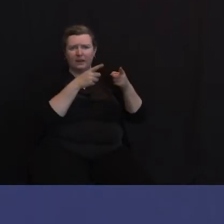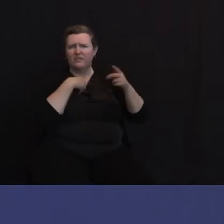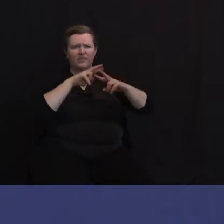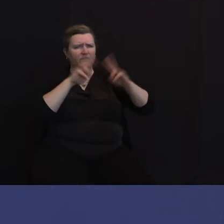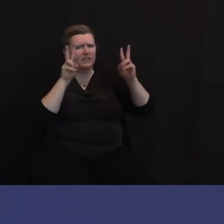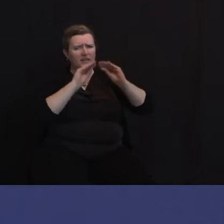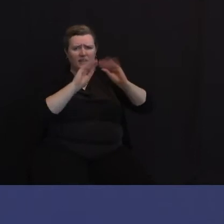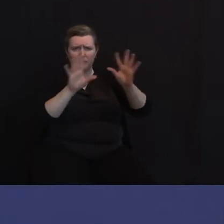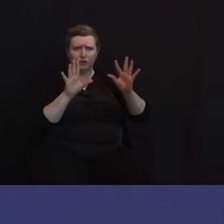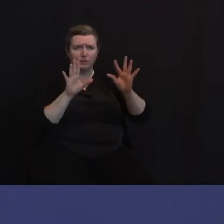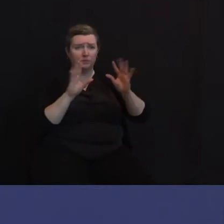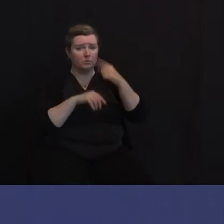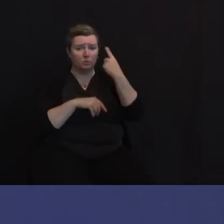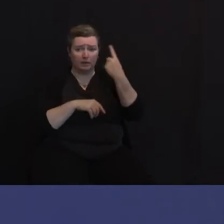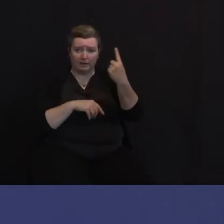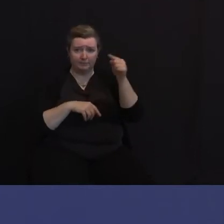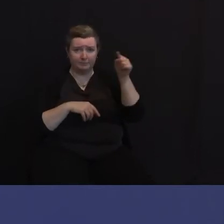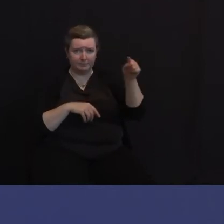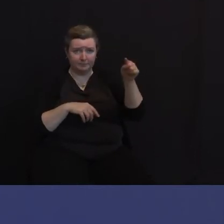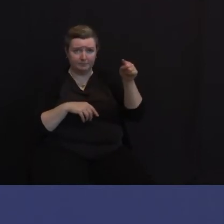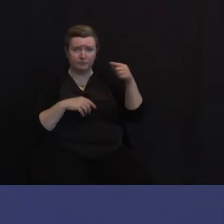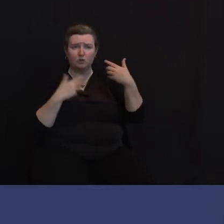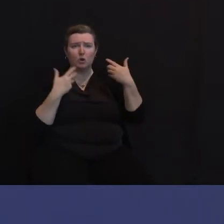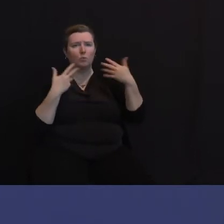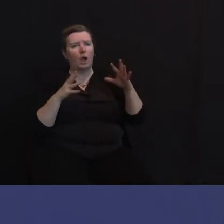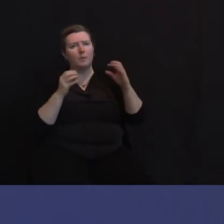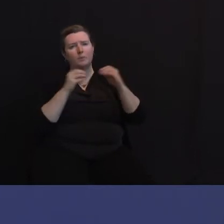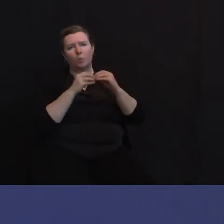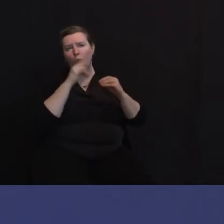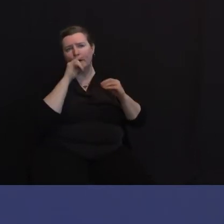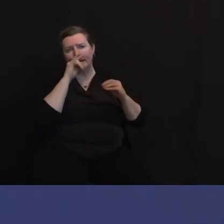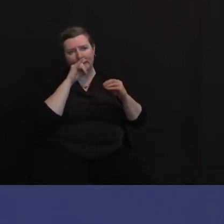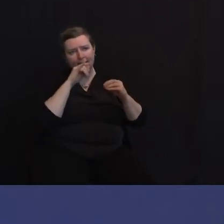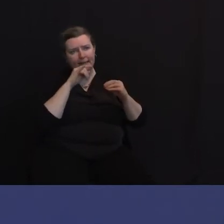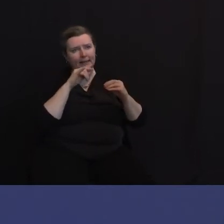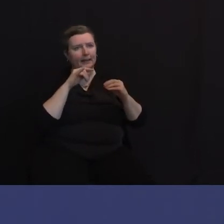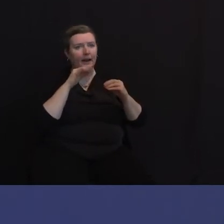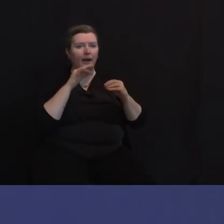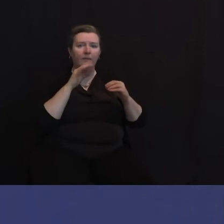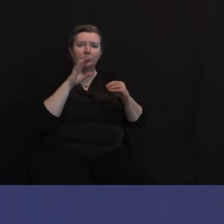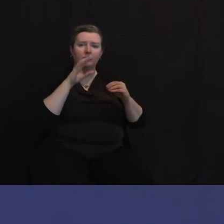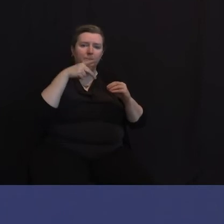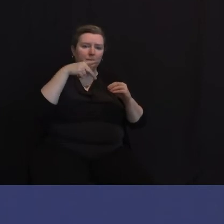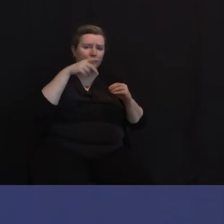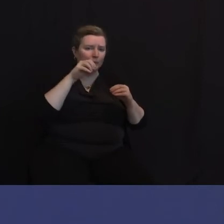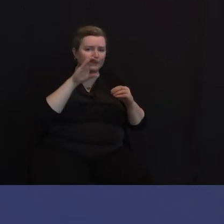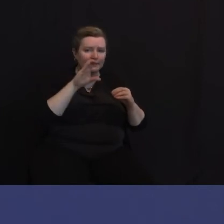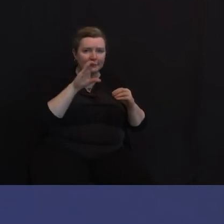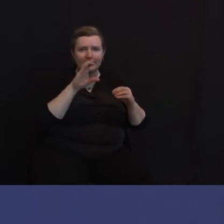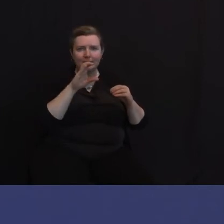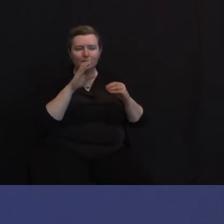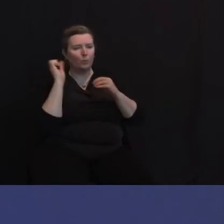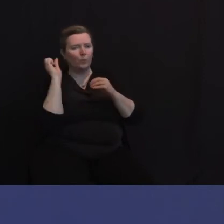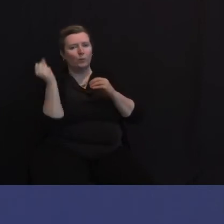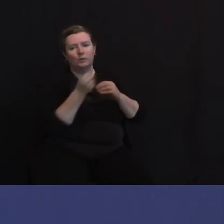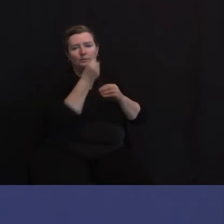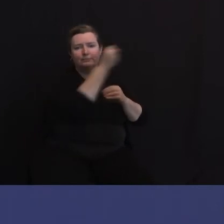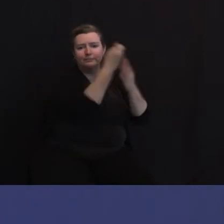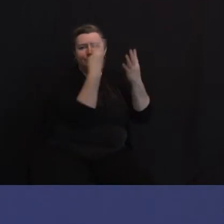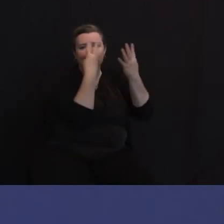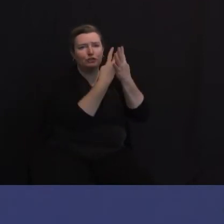Number one, we don't want any more kids, particularly kids of color, getting tangled up in our criminal justice system. That's the last